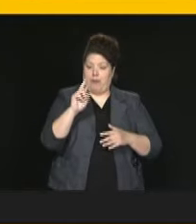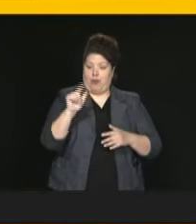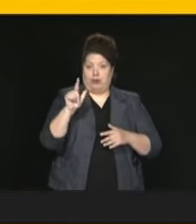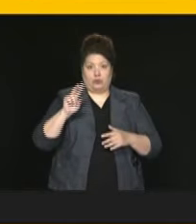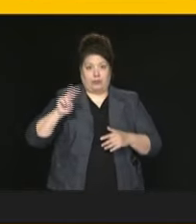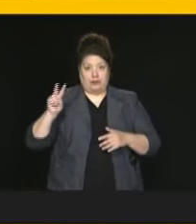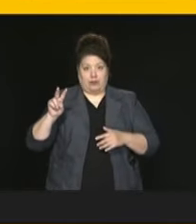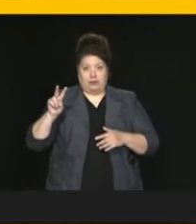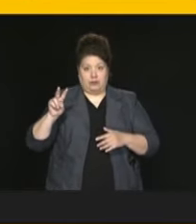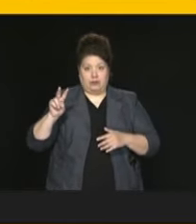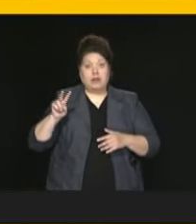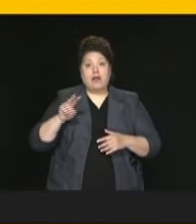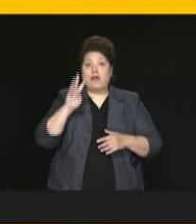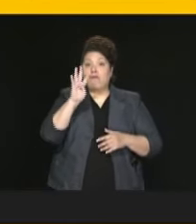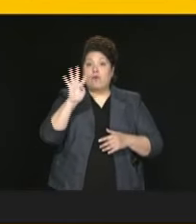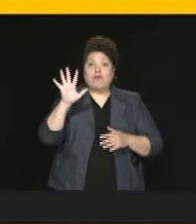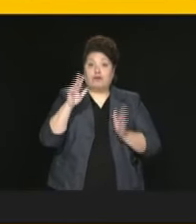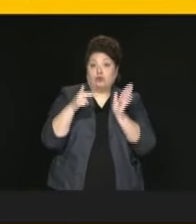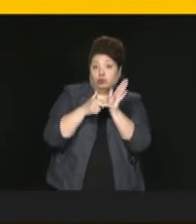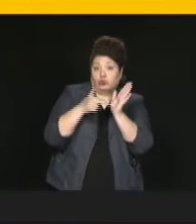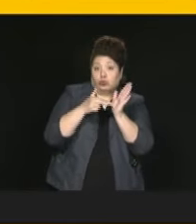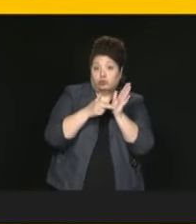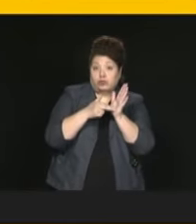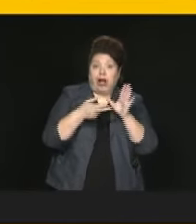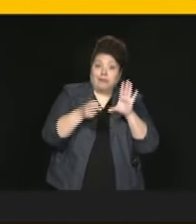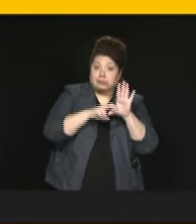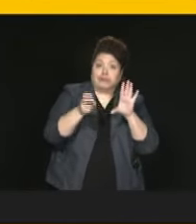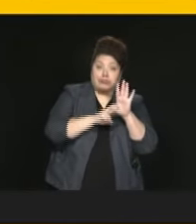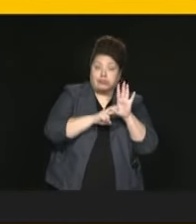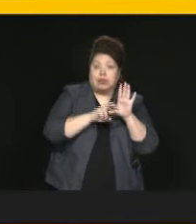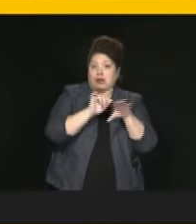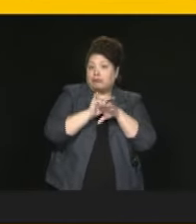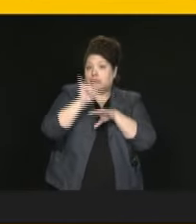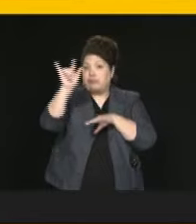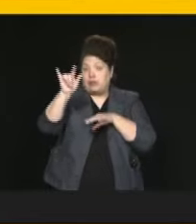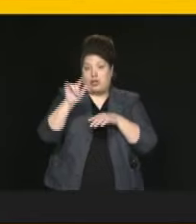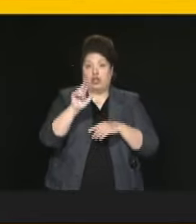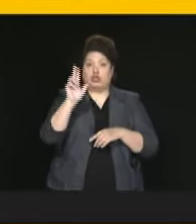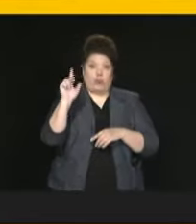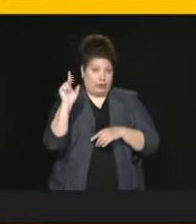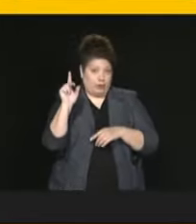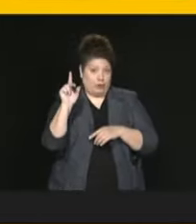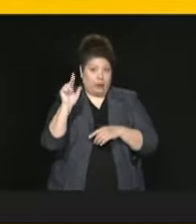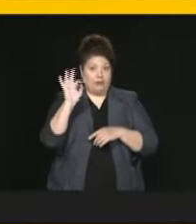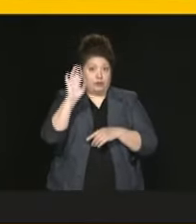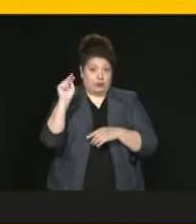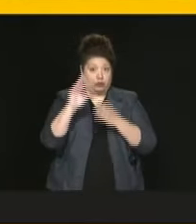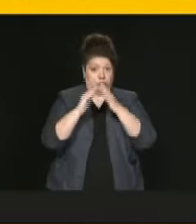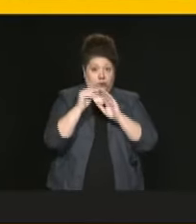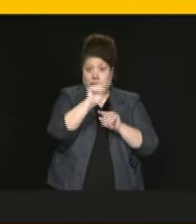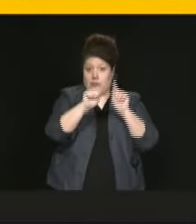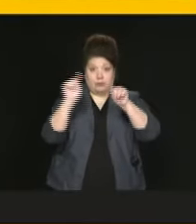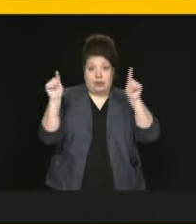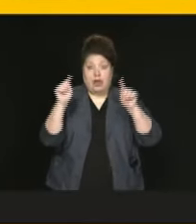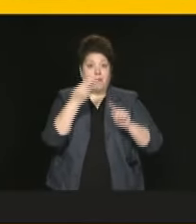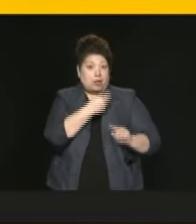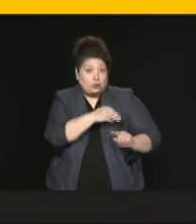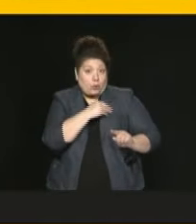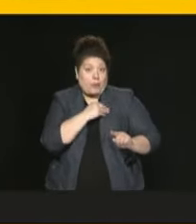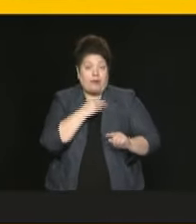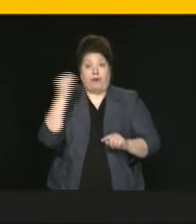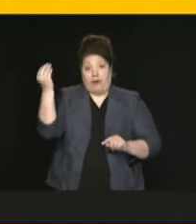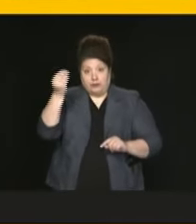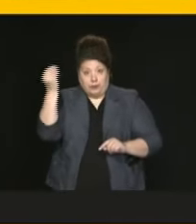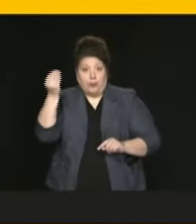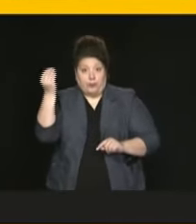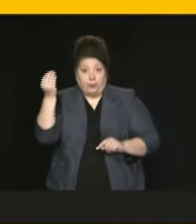were flown to and from 23 First Nations communities in fly-in communities in Manitoba and Ontario. On April 27th,